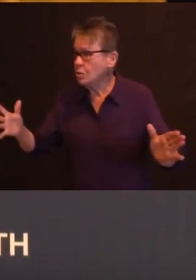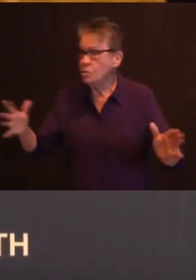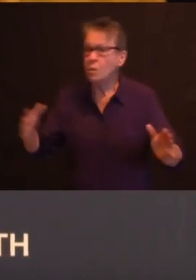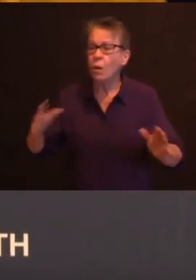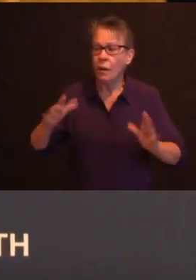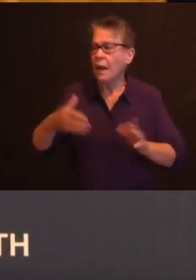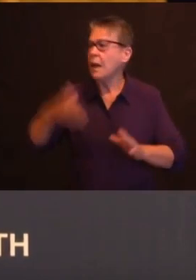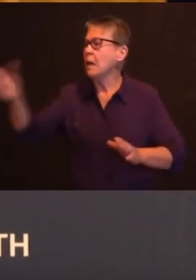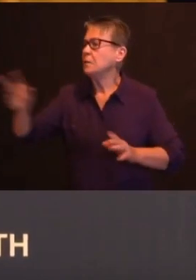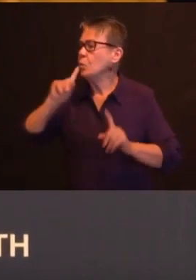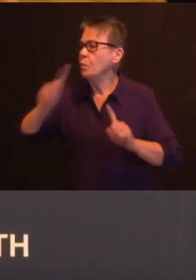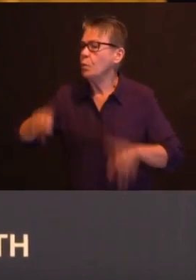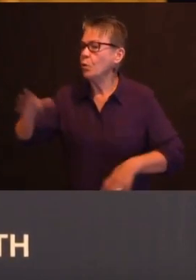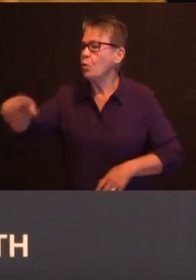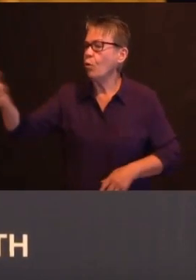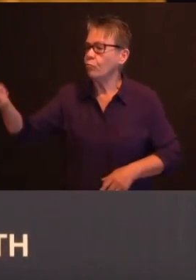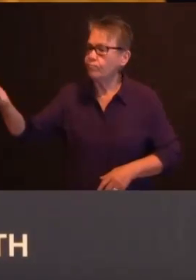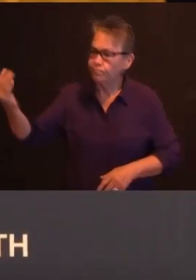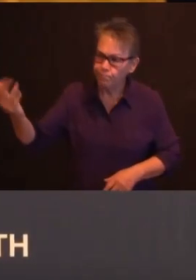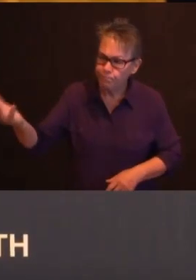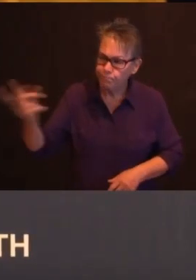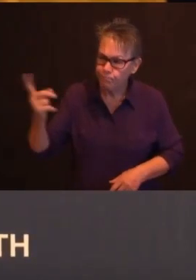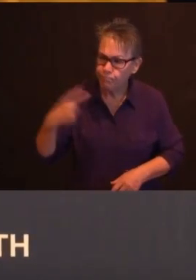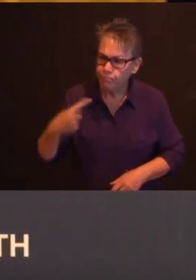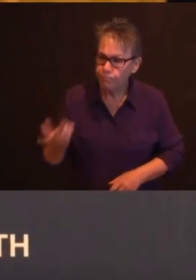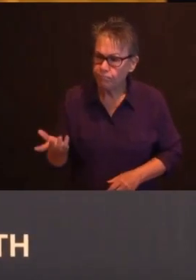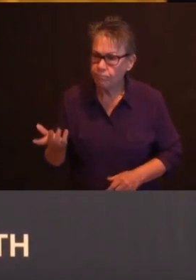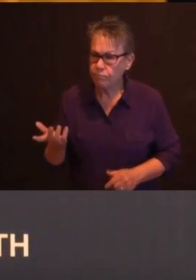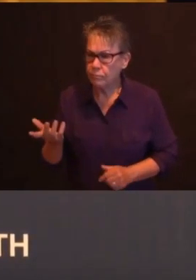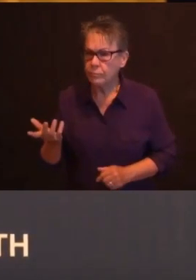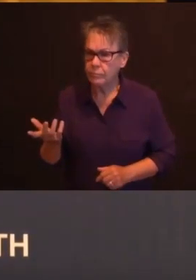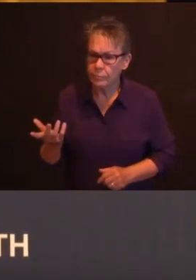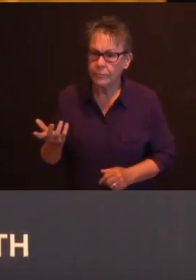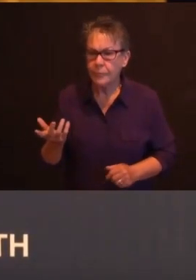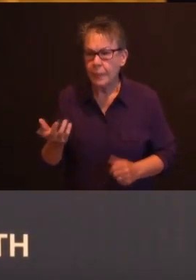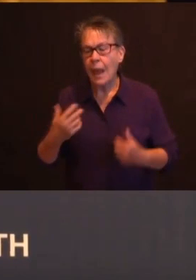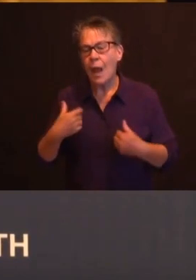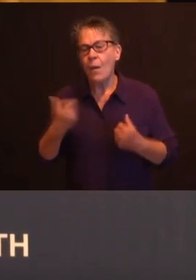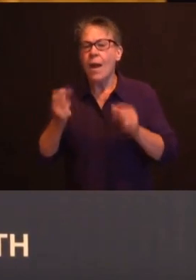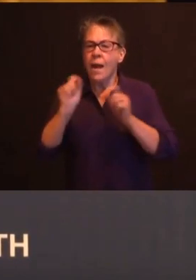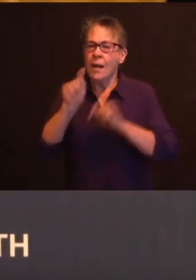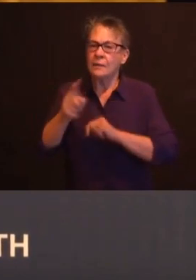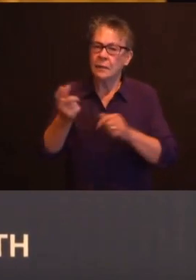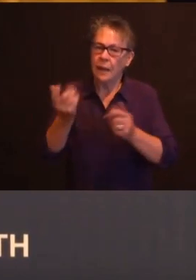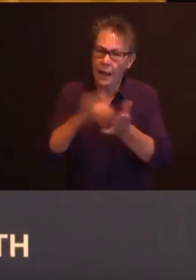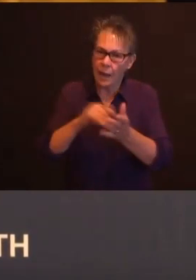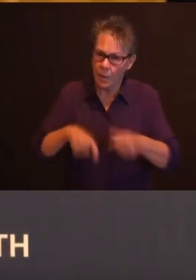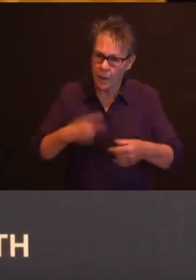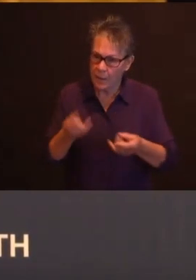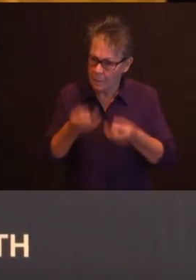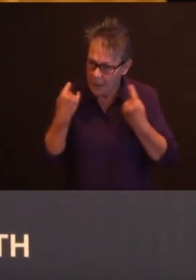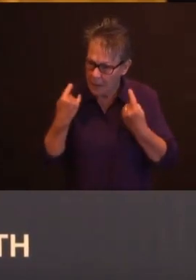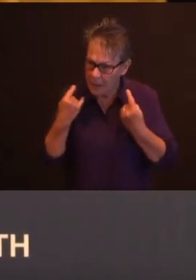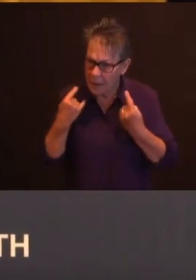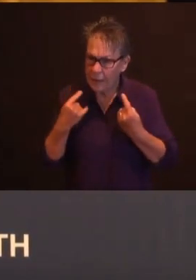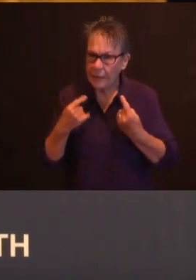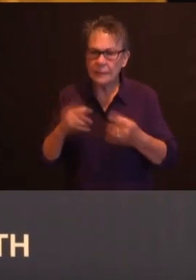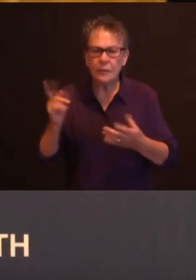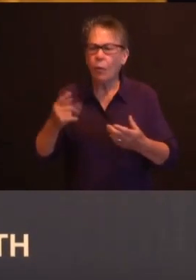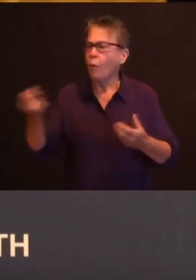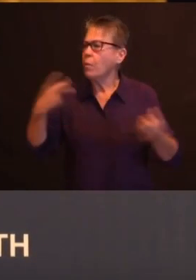going to ask you a question, Phil Andrews from New Jersey News Network, about masks. But it seems like my colleagues have that pretty much covered. So let me move ahead